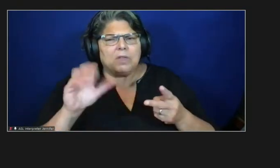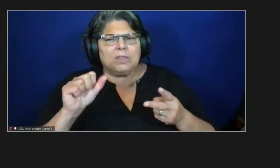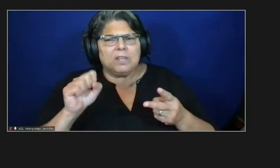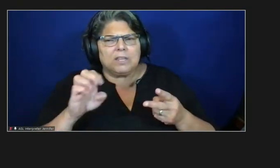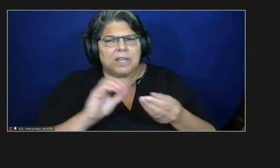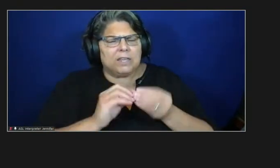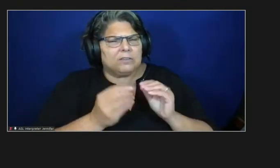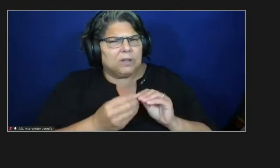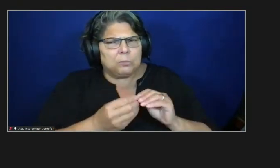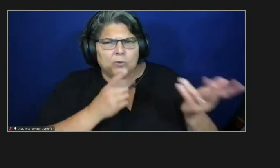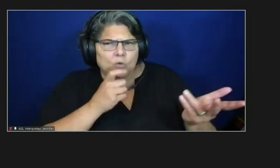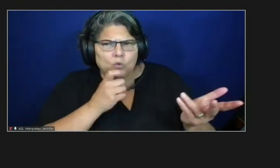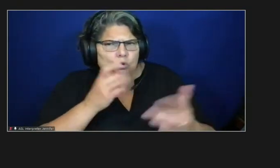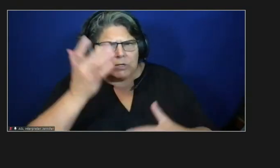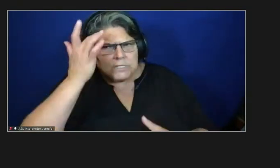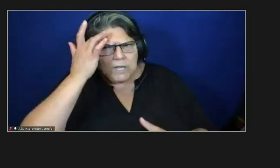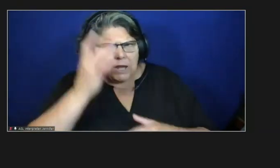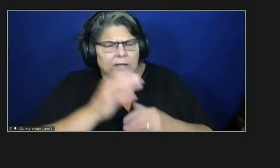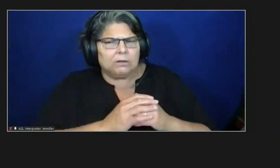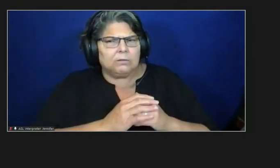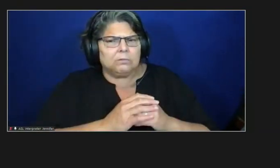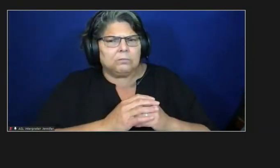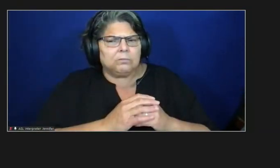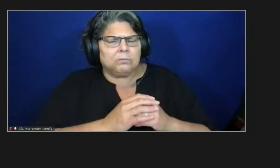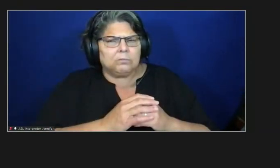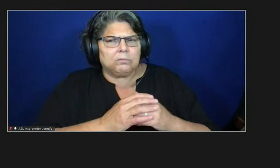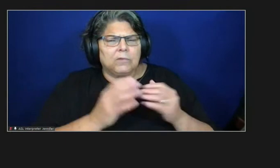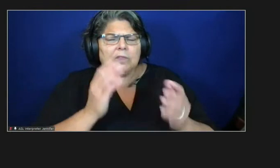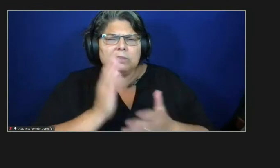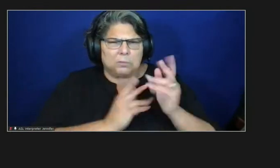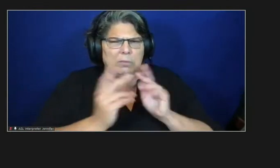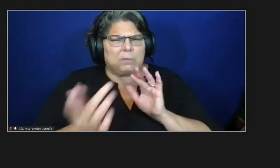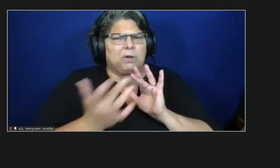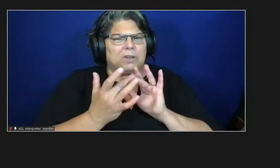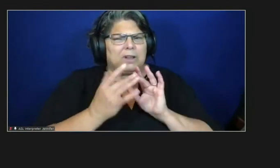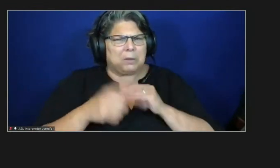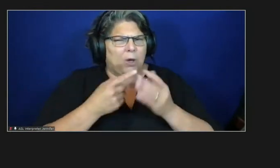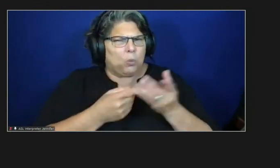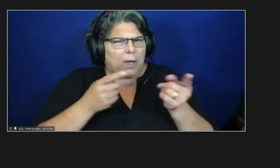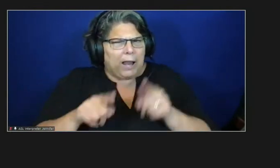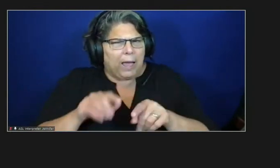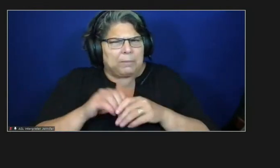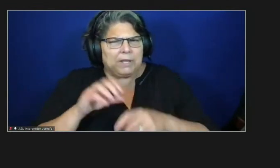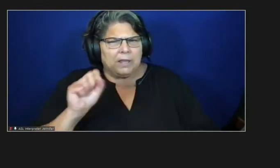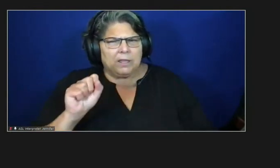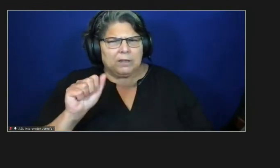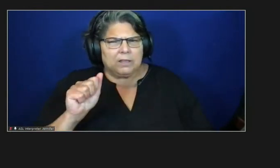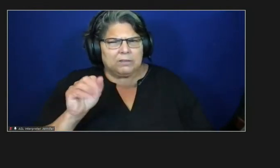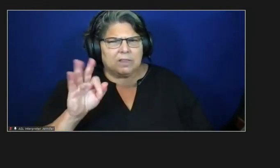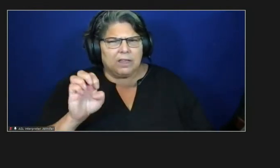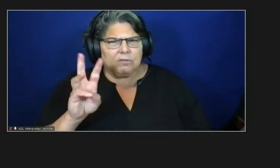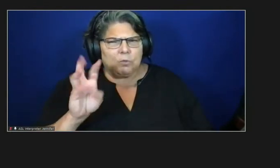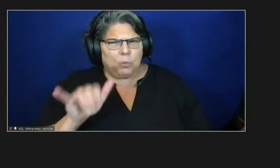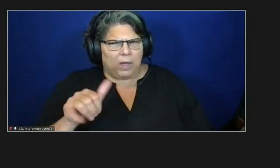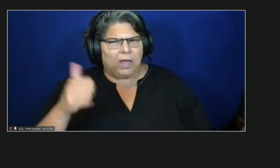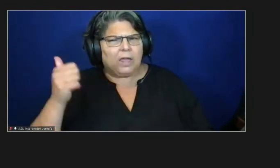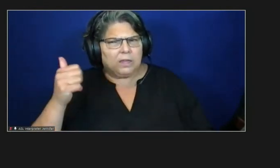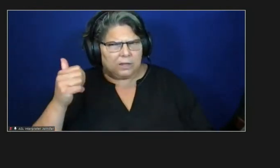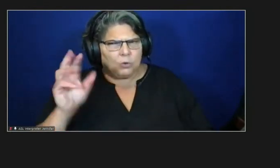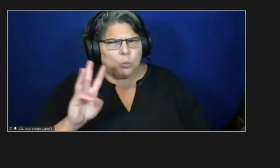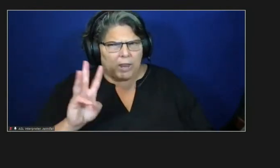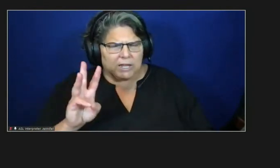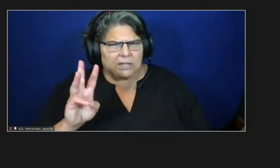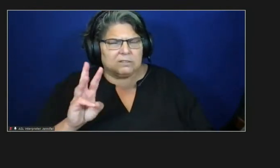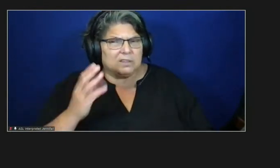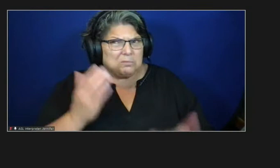current cases? So we've been contacted by some people about the Safeway outbreak, you know, indicating that there's possibly